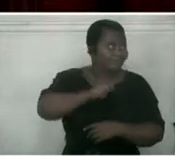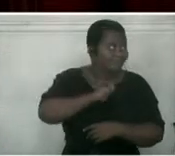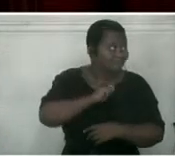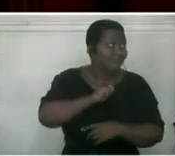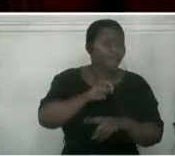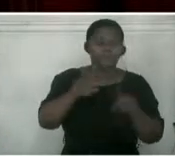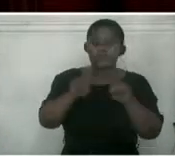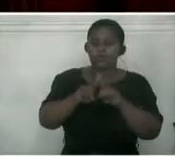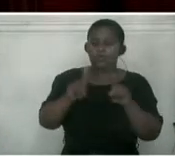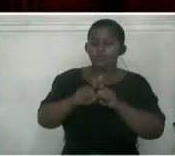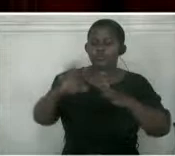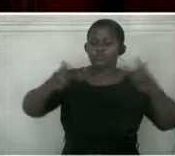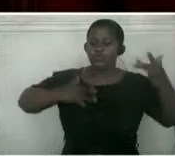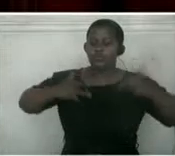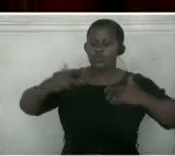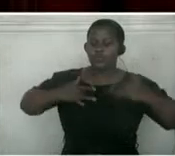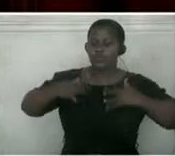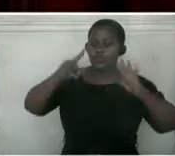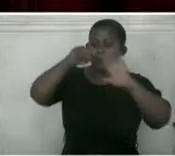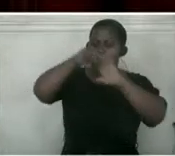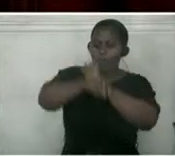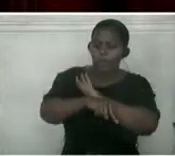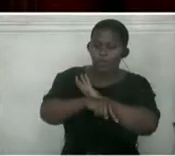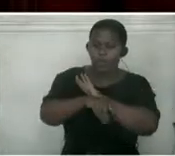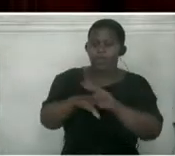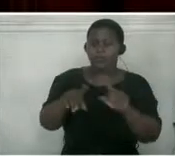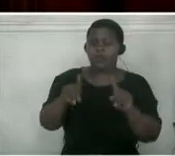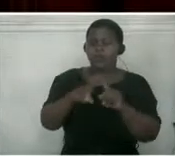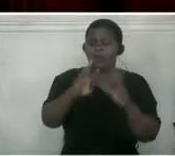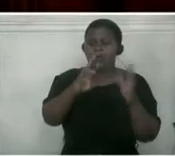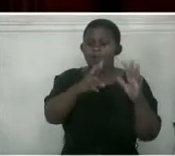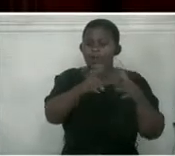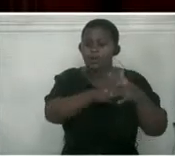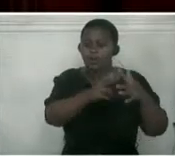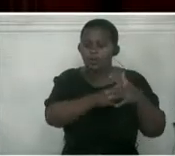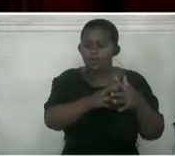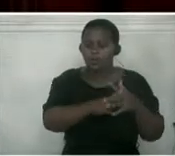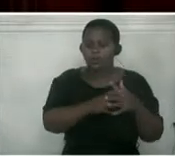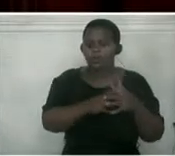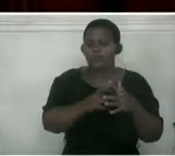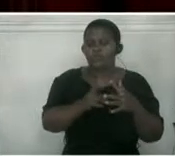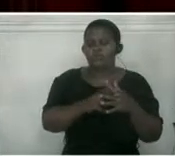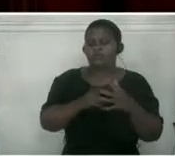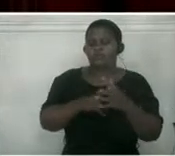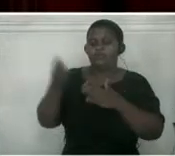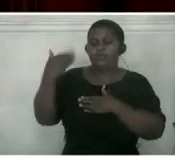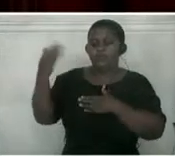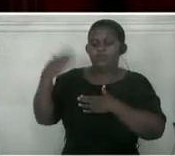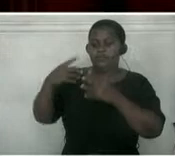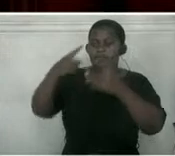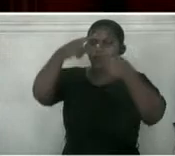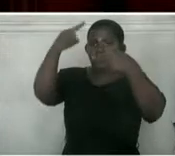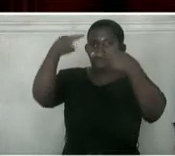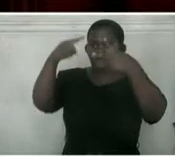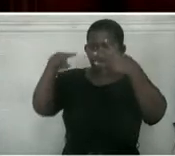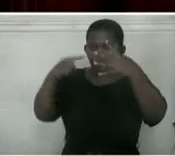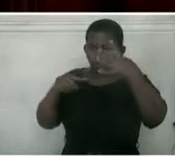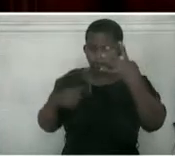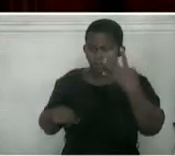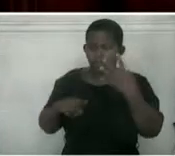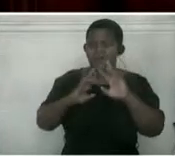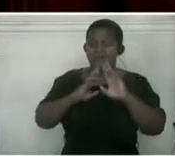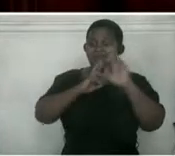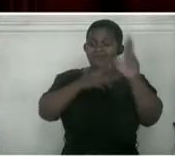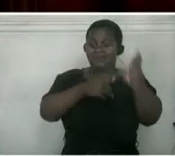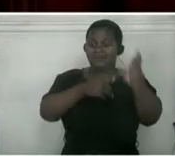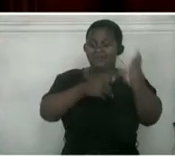were deeply concerned by regression recorded by the province in the previous audit cycle. In response to